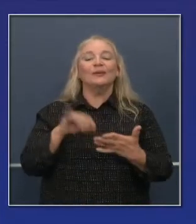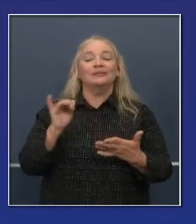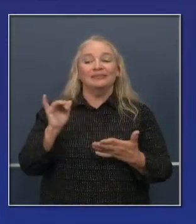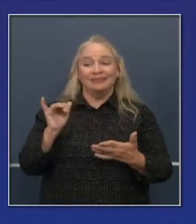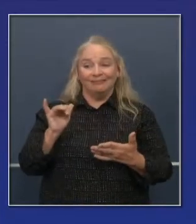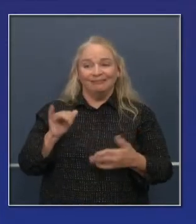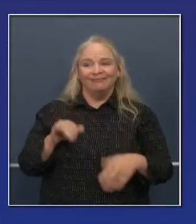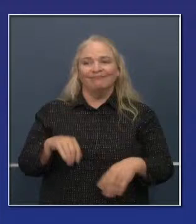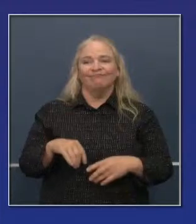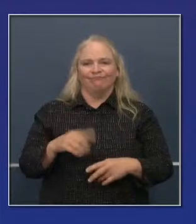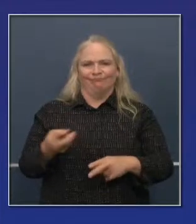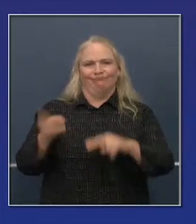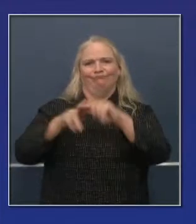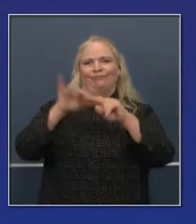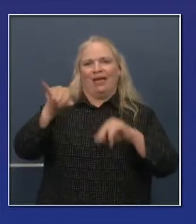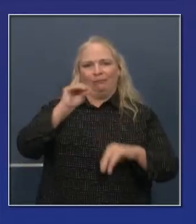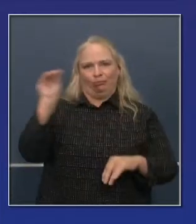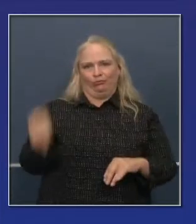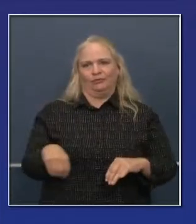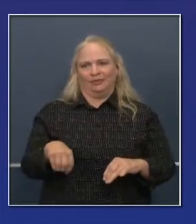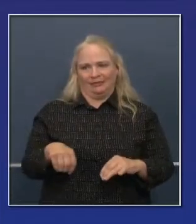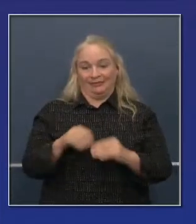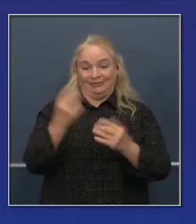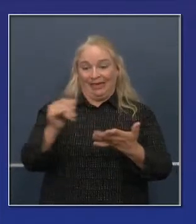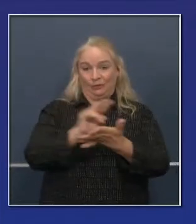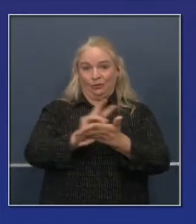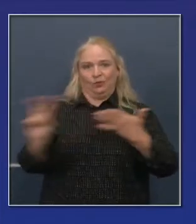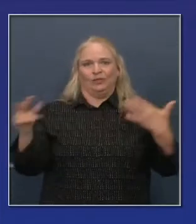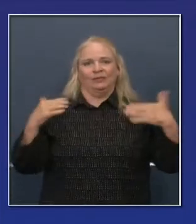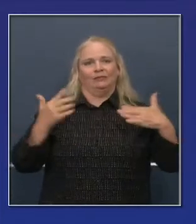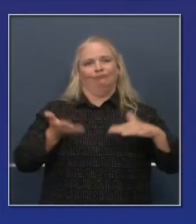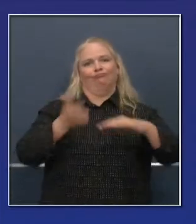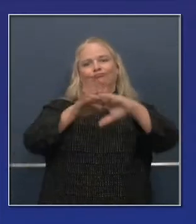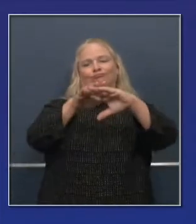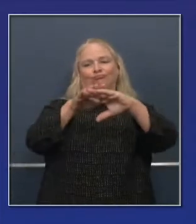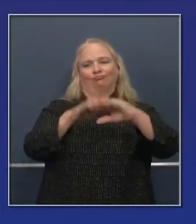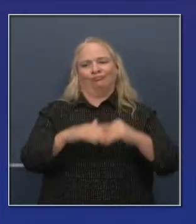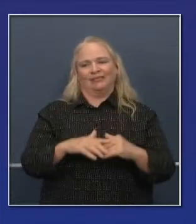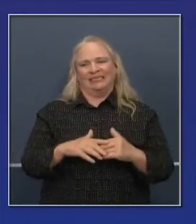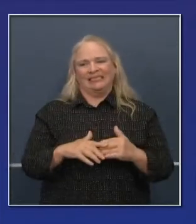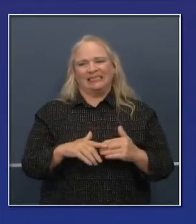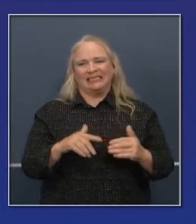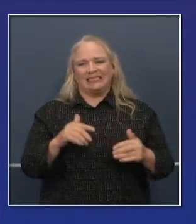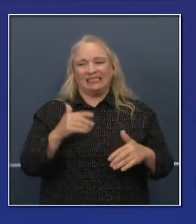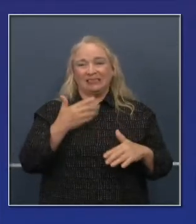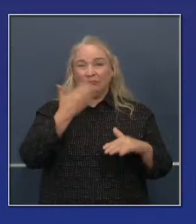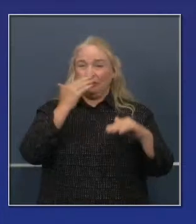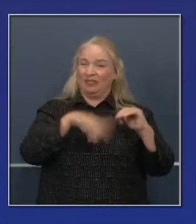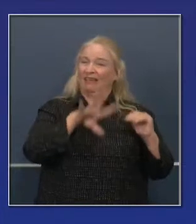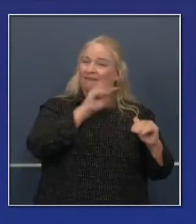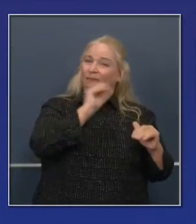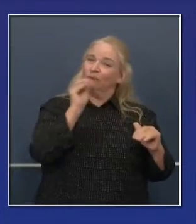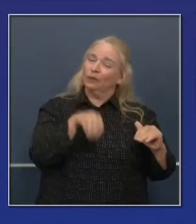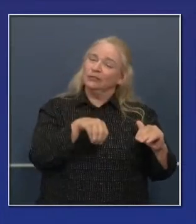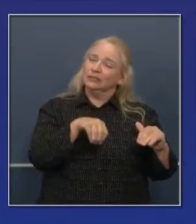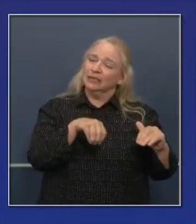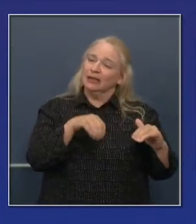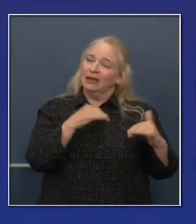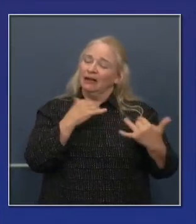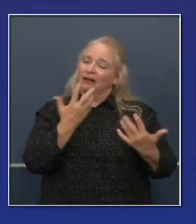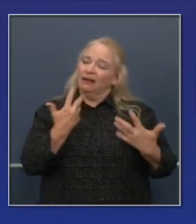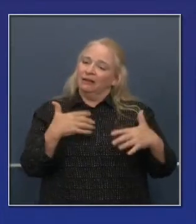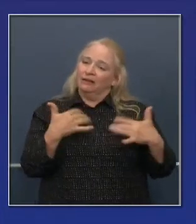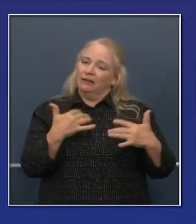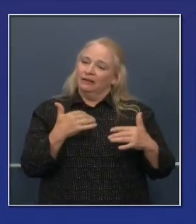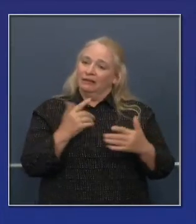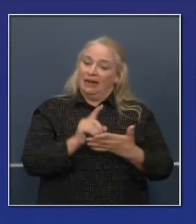over a 2-week period. That's a little bit better than the 50% that we presented to you a